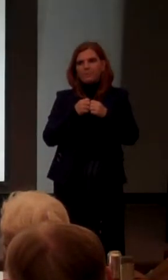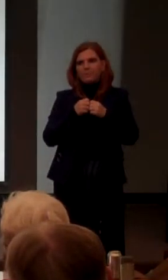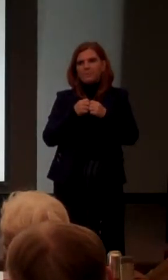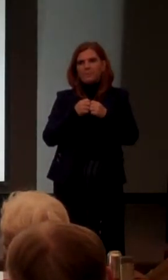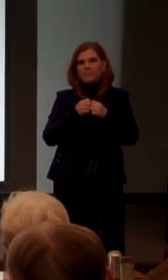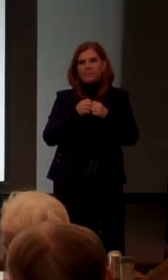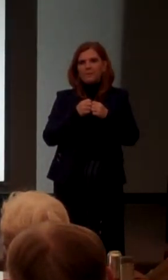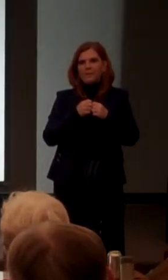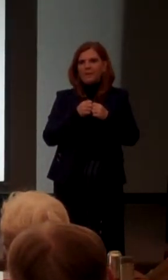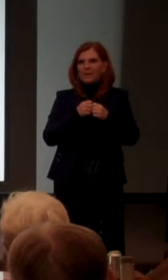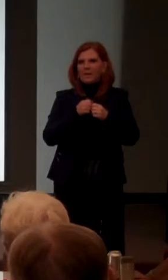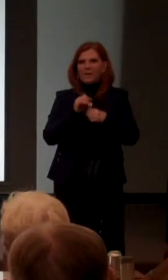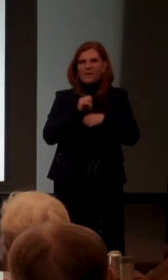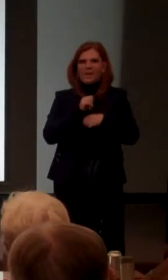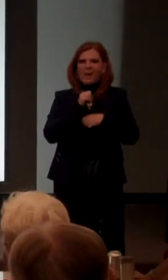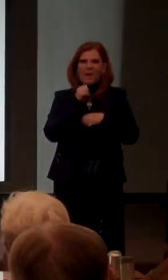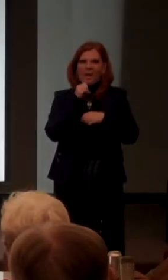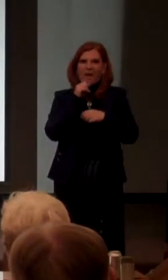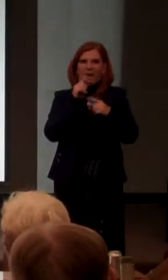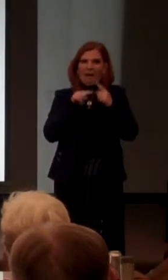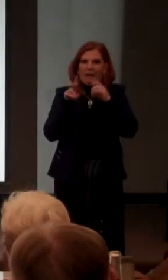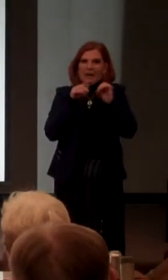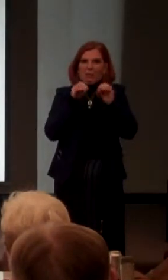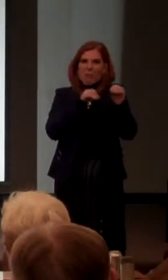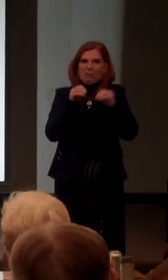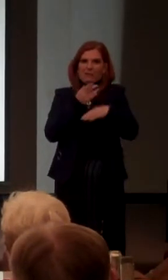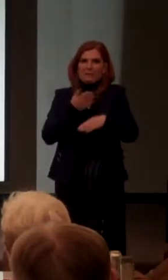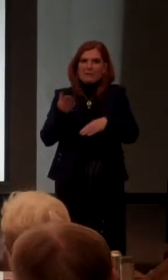You know, I am dyslexic.